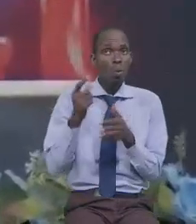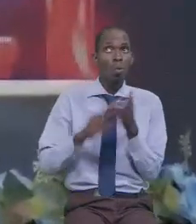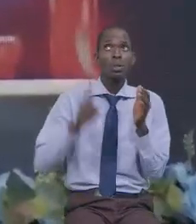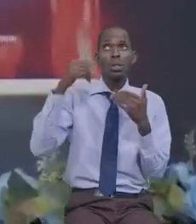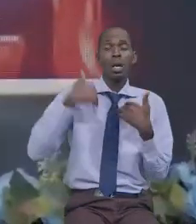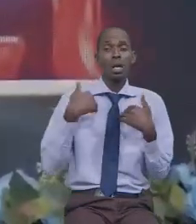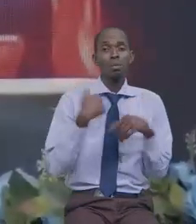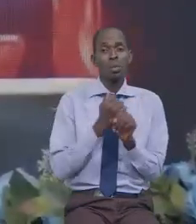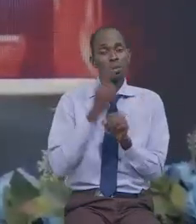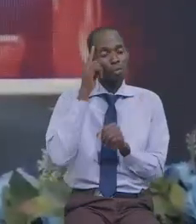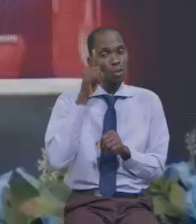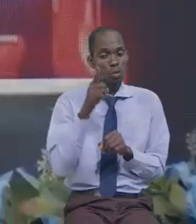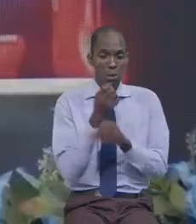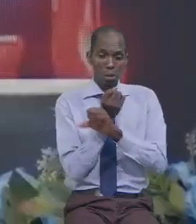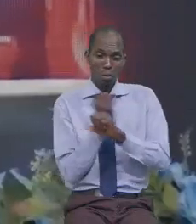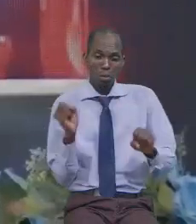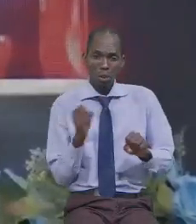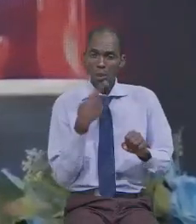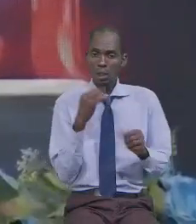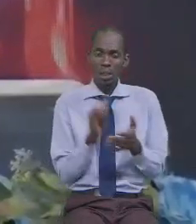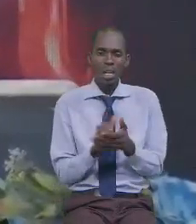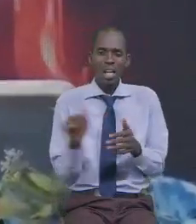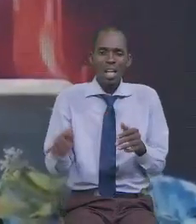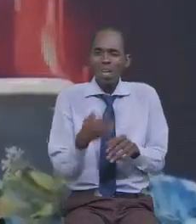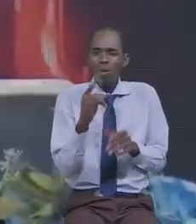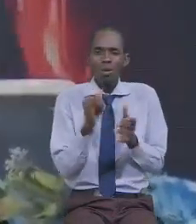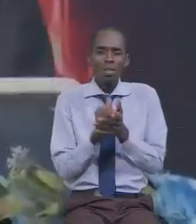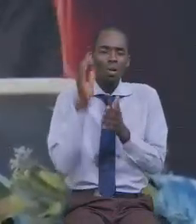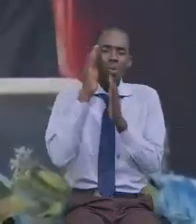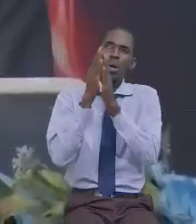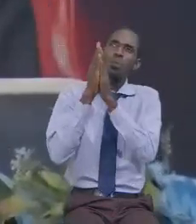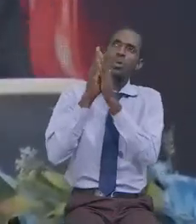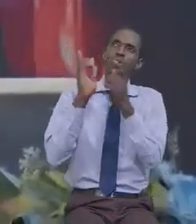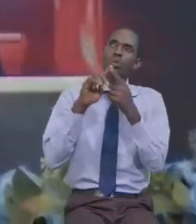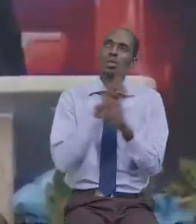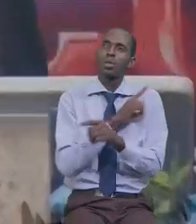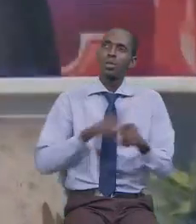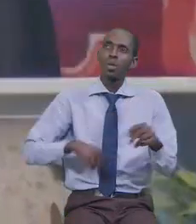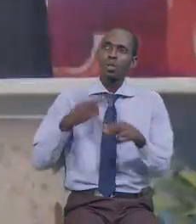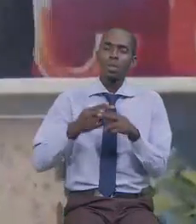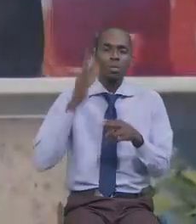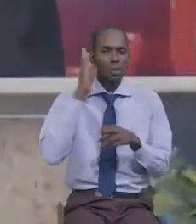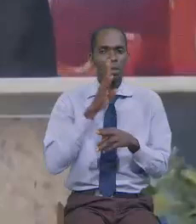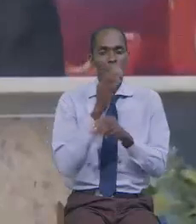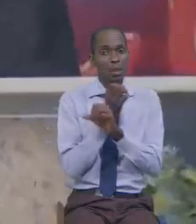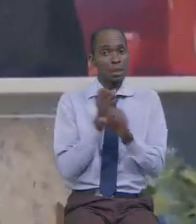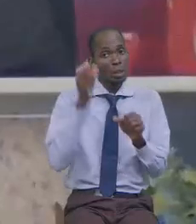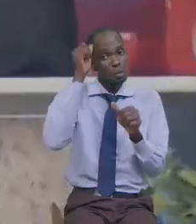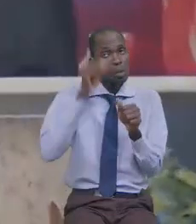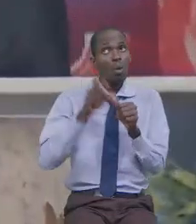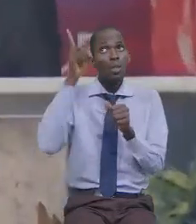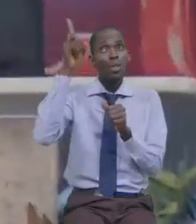whosoever shall call on the name of the Lord shall be saved. Remember what he has done for you. He's provided